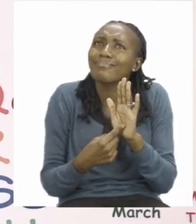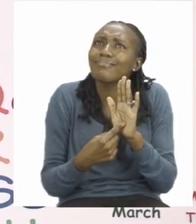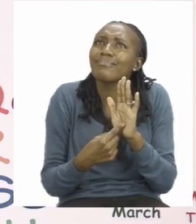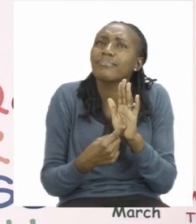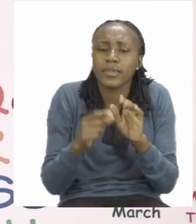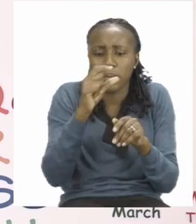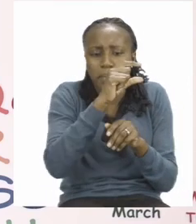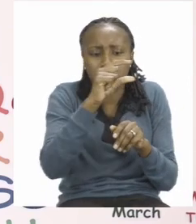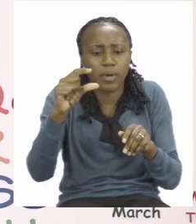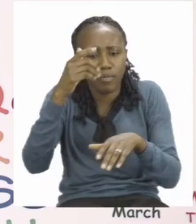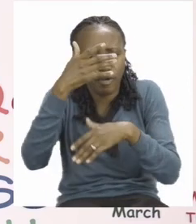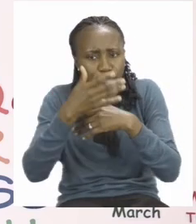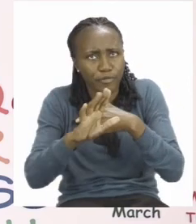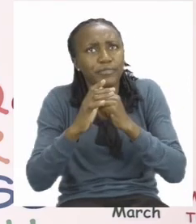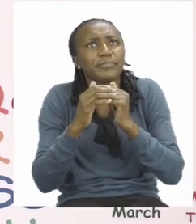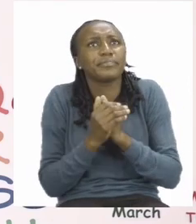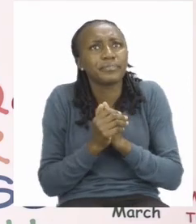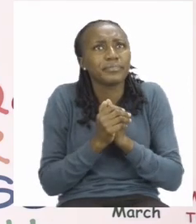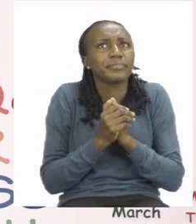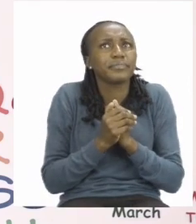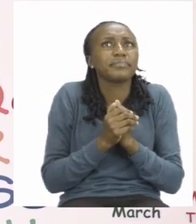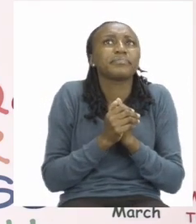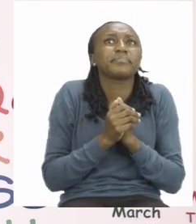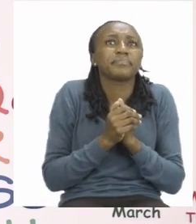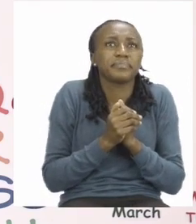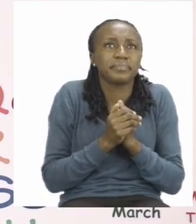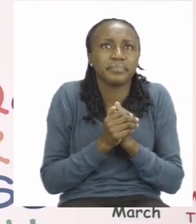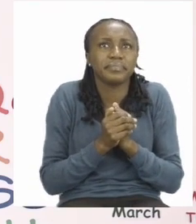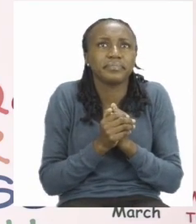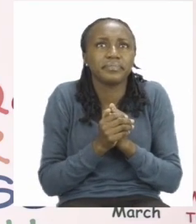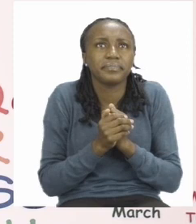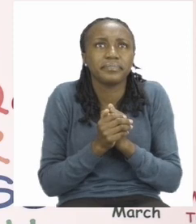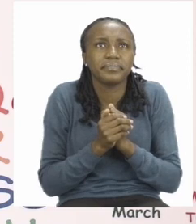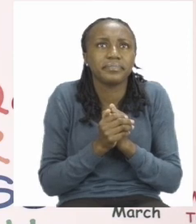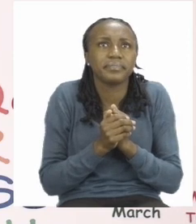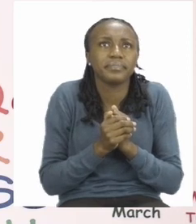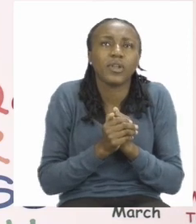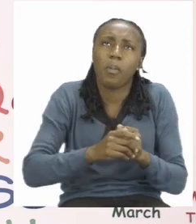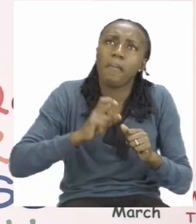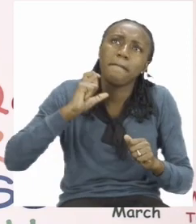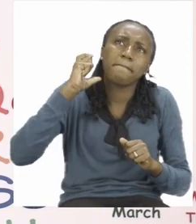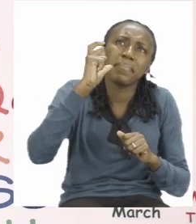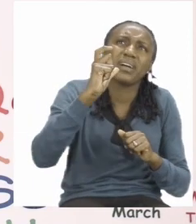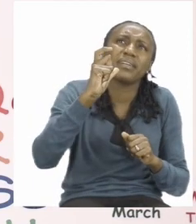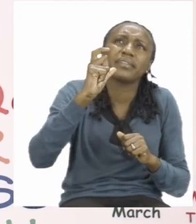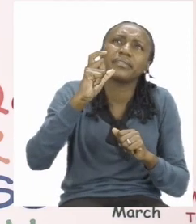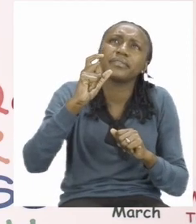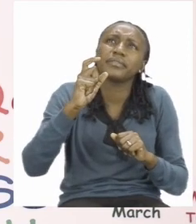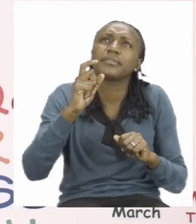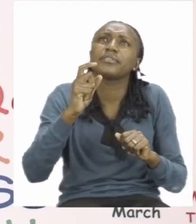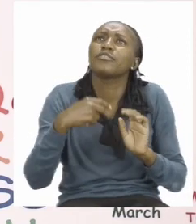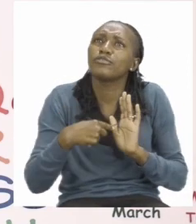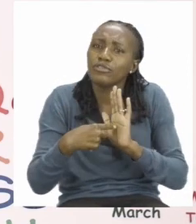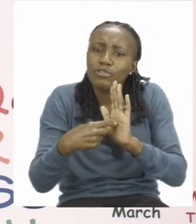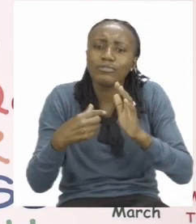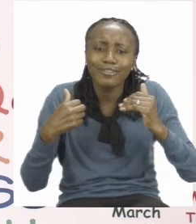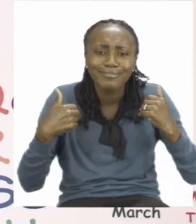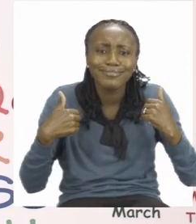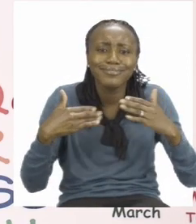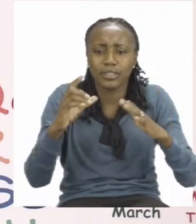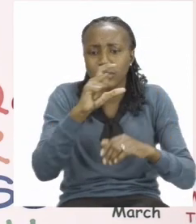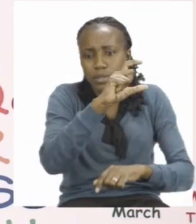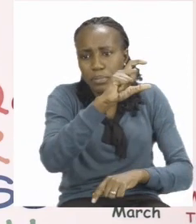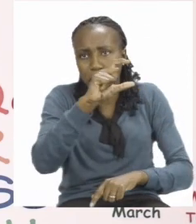it also tells us when we need to stop reading it. Then, the capital letter is the one that starts at the beginning of